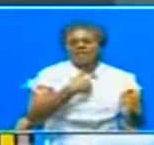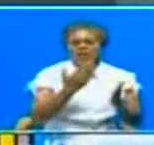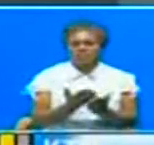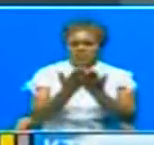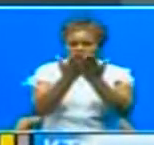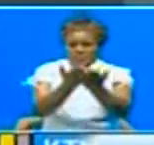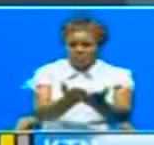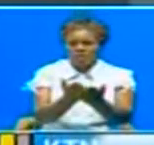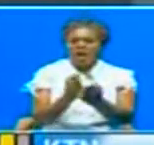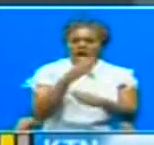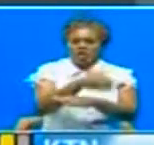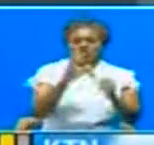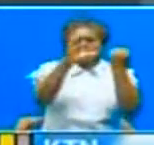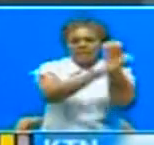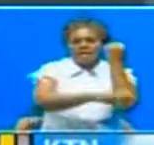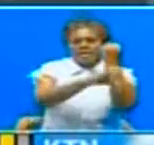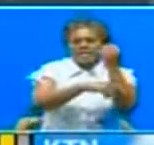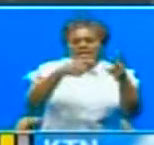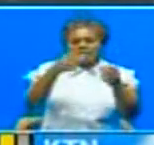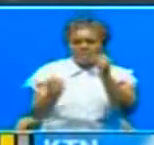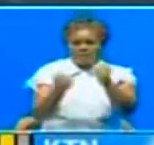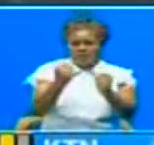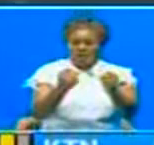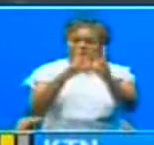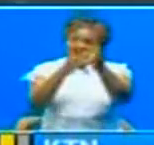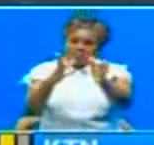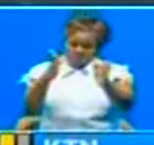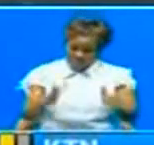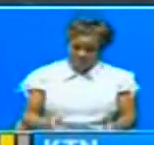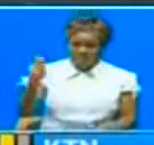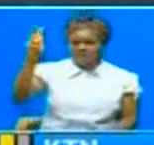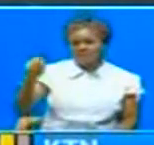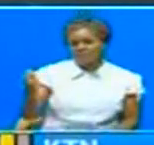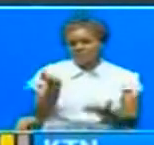1 services across Kenya's automotive value chain. Charles Gitonga, KTN Business.